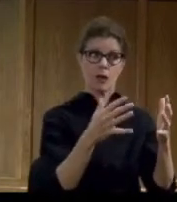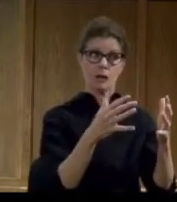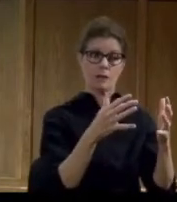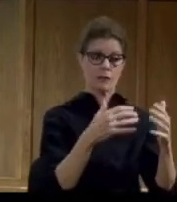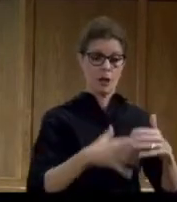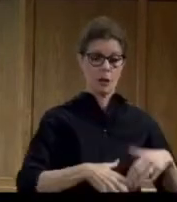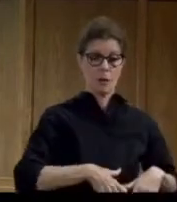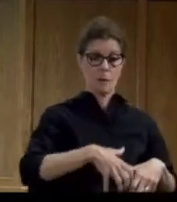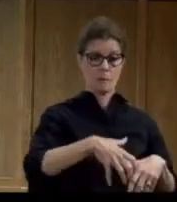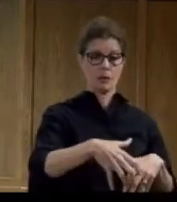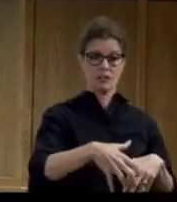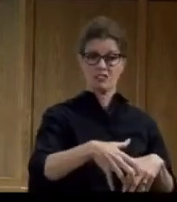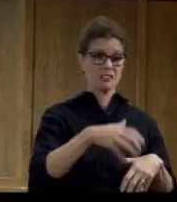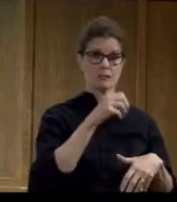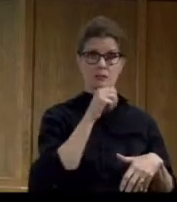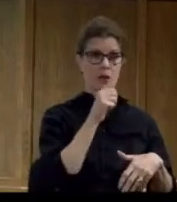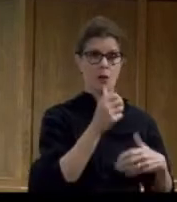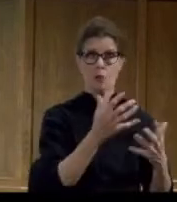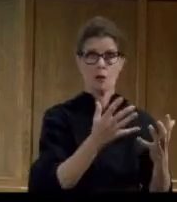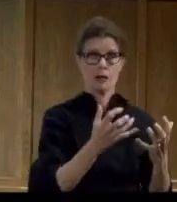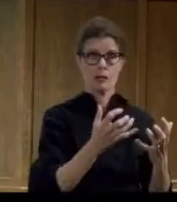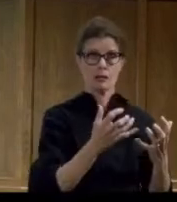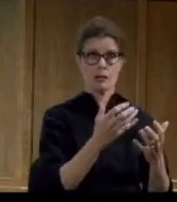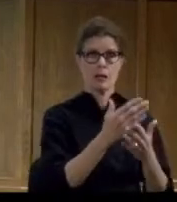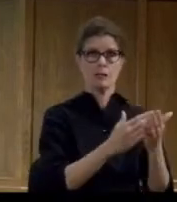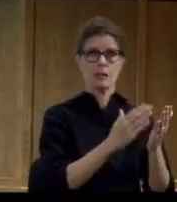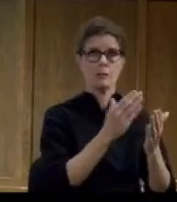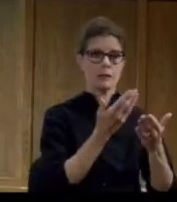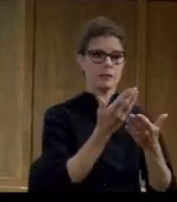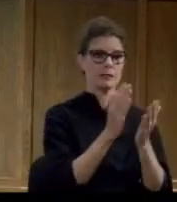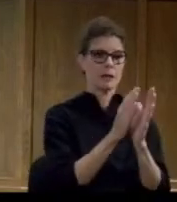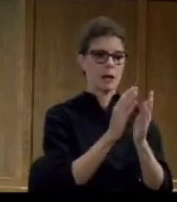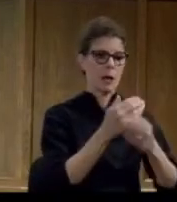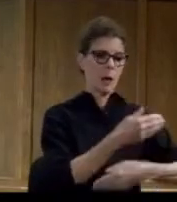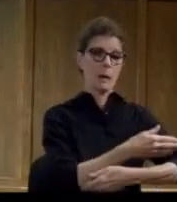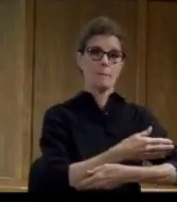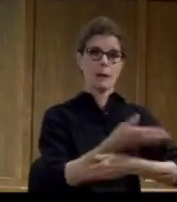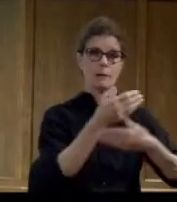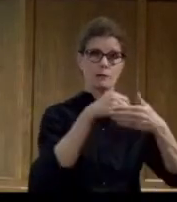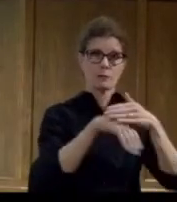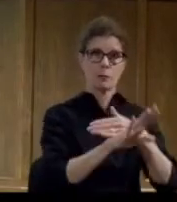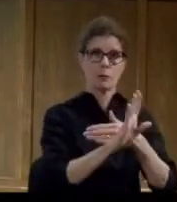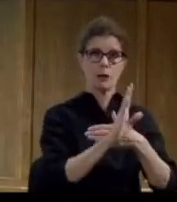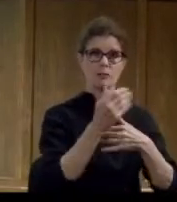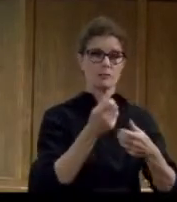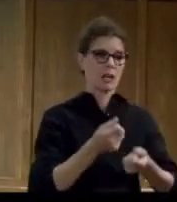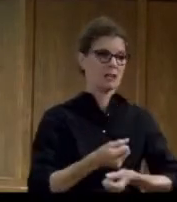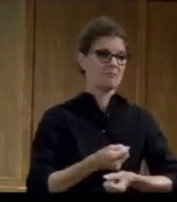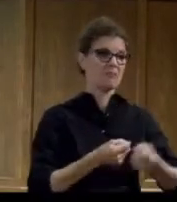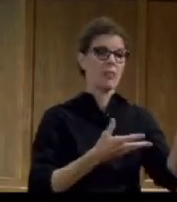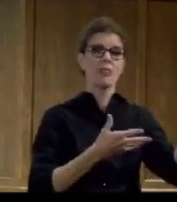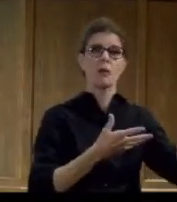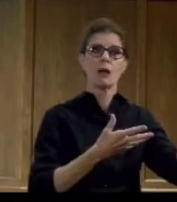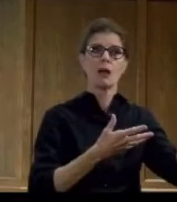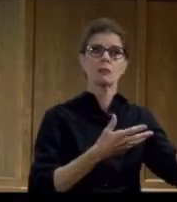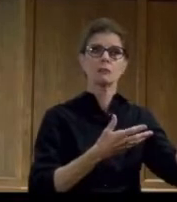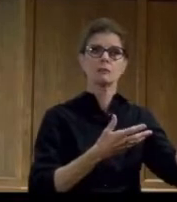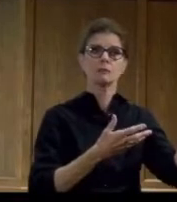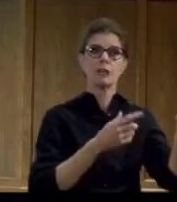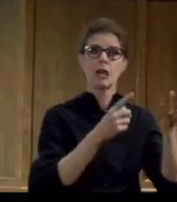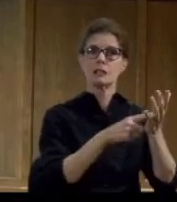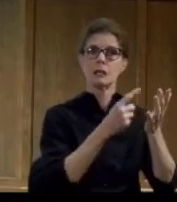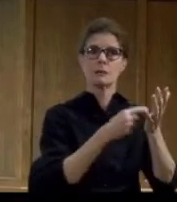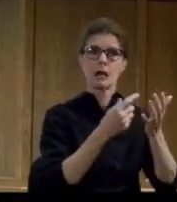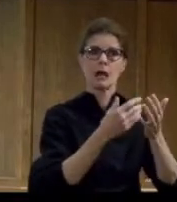pregnancies. Now, some of these babies would be born and discarded, as was the practice back then, but some of these babies would be